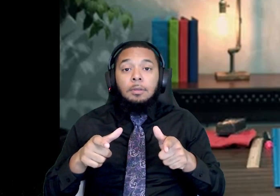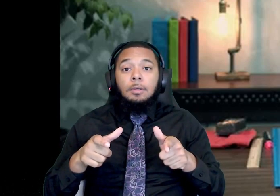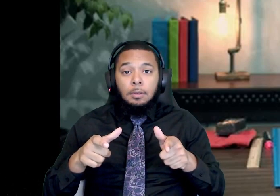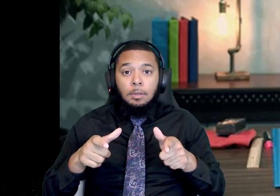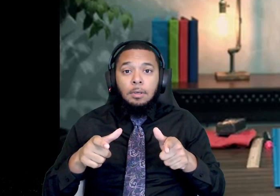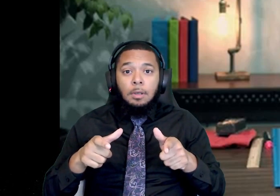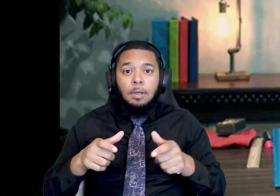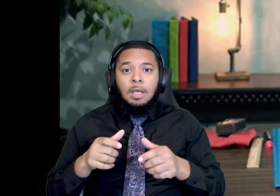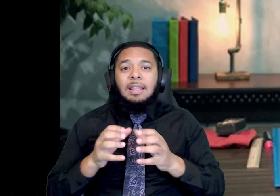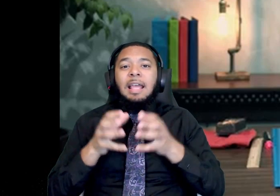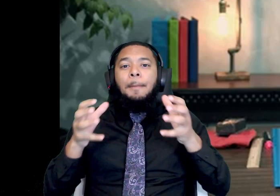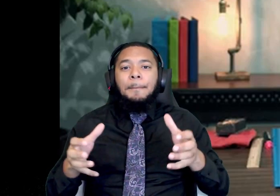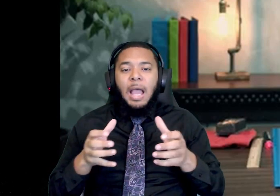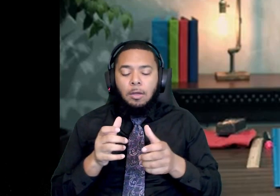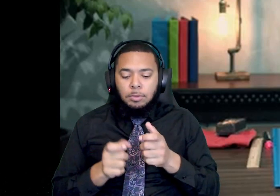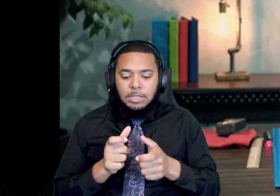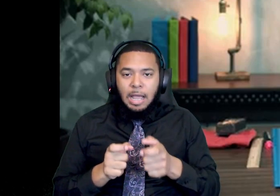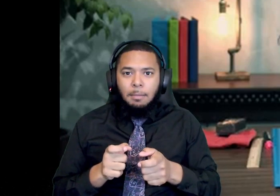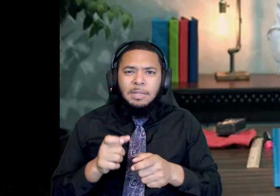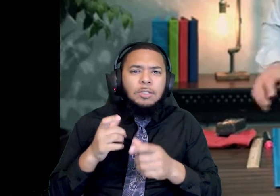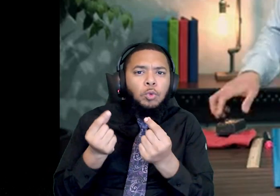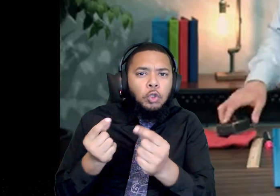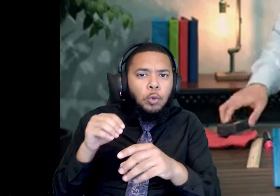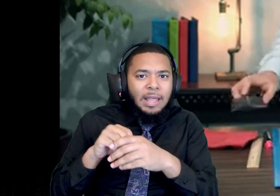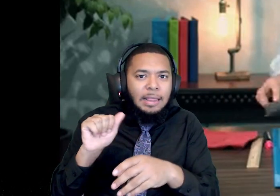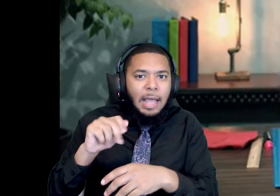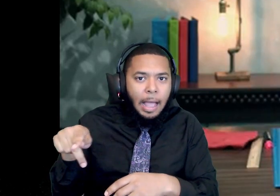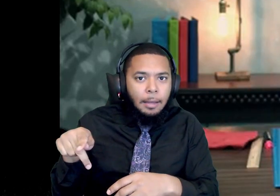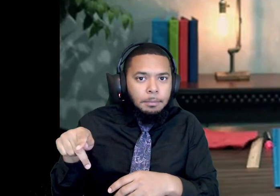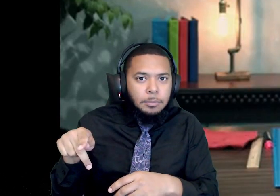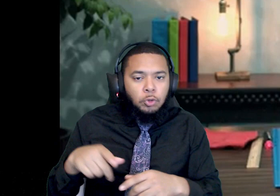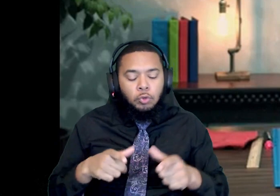up on your online banking statement as a deposit.